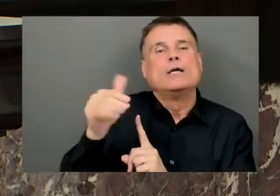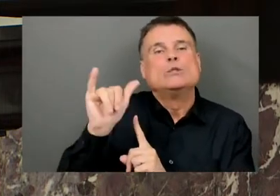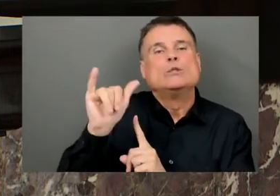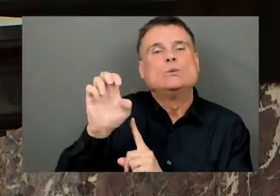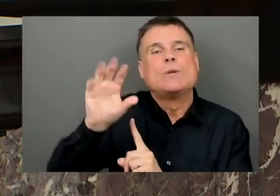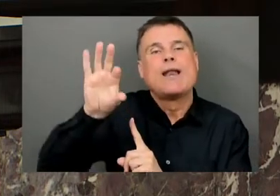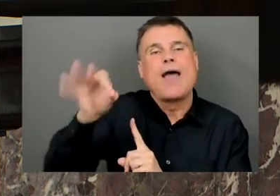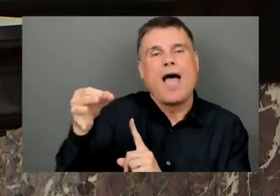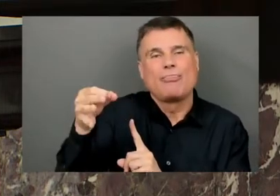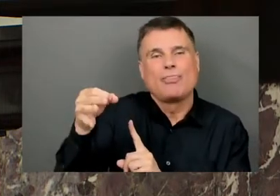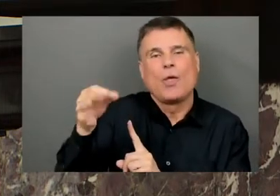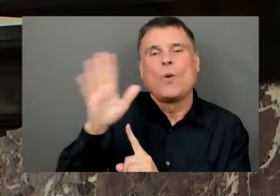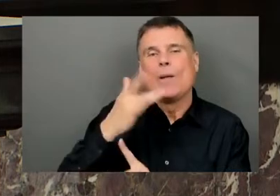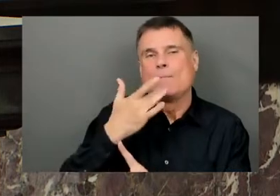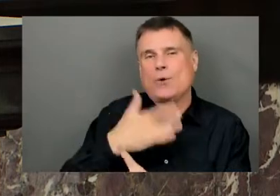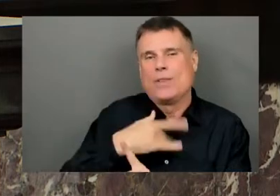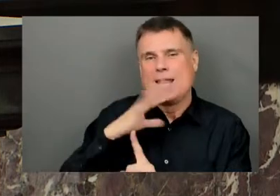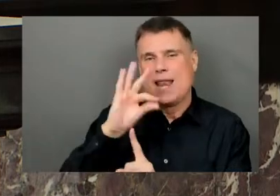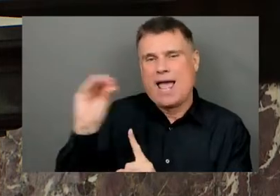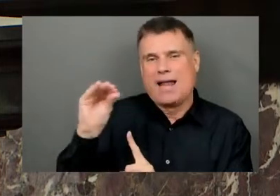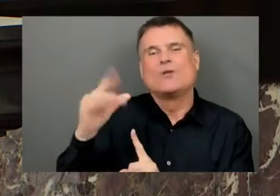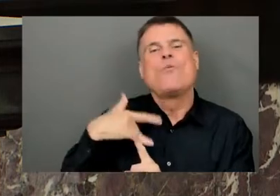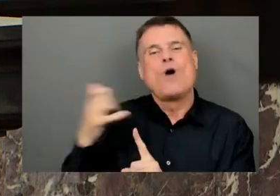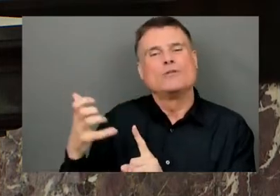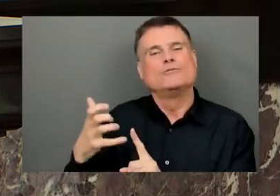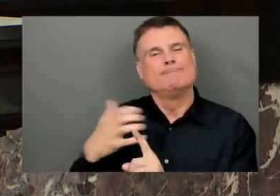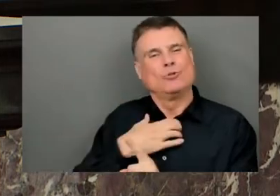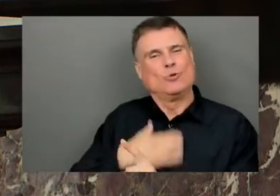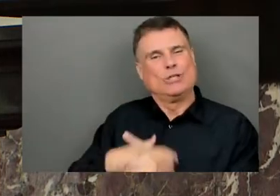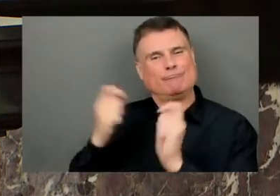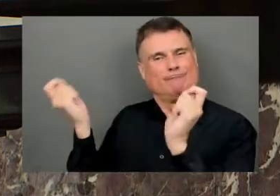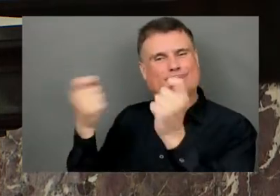birthday and many years of health, happiness, and love to come.